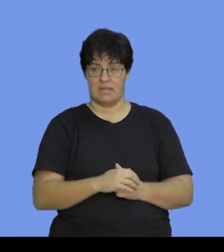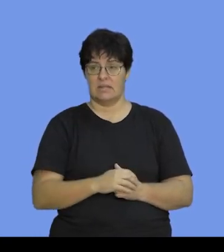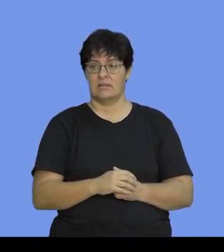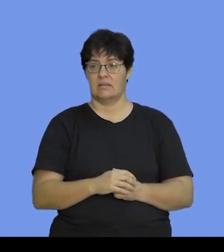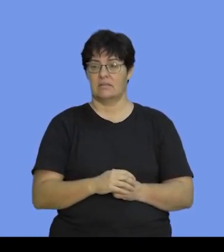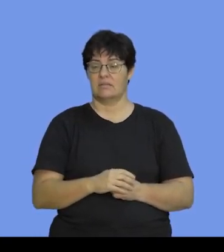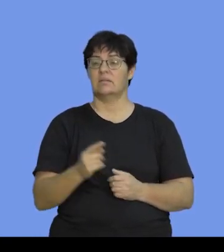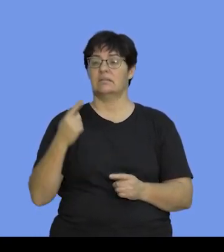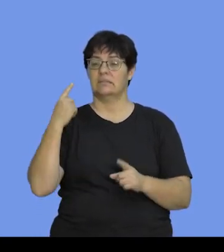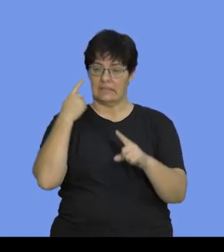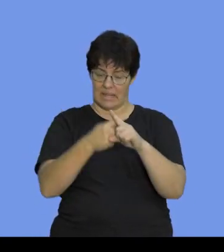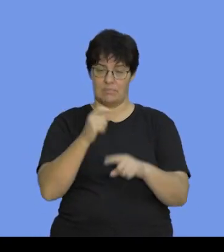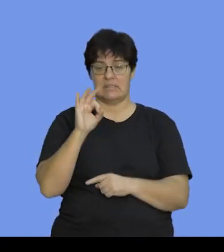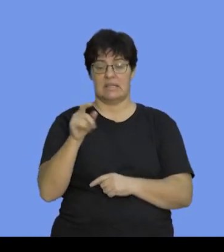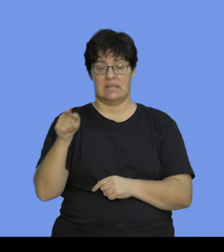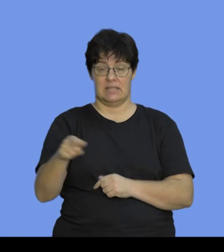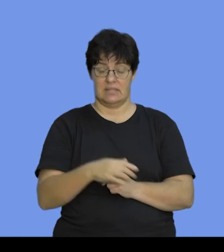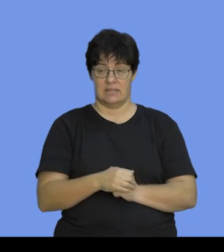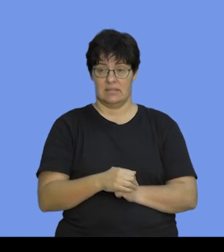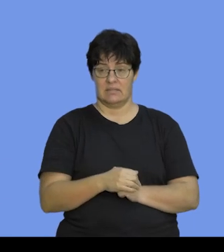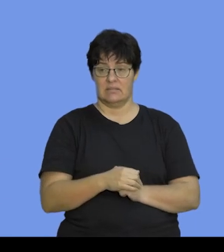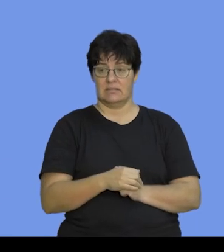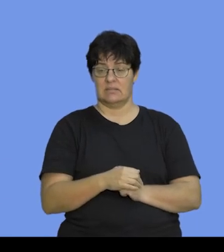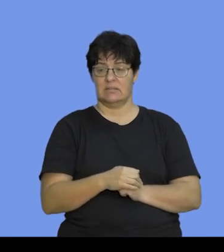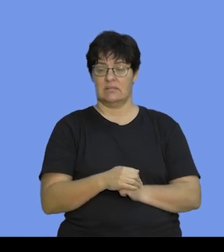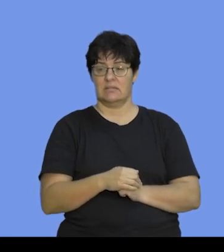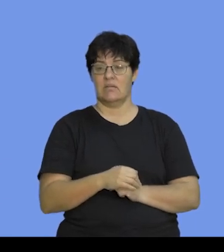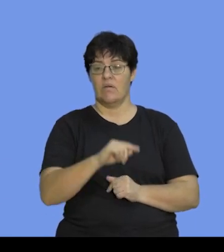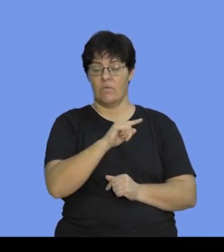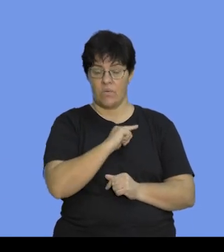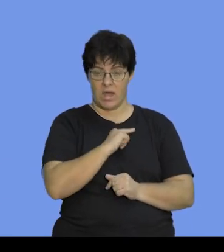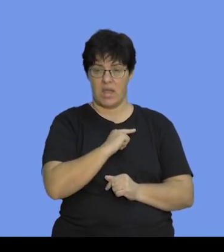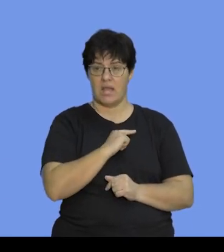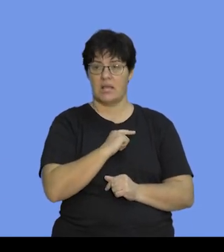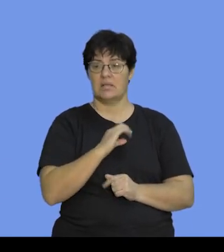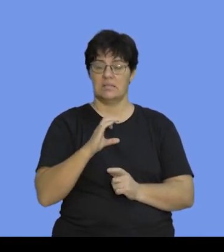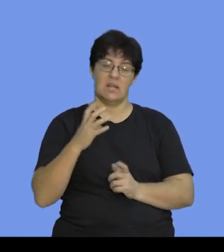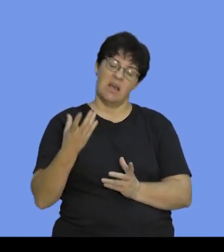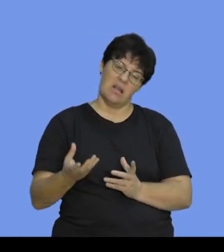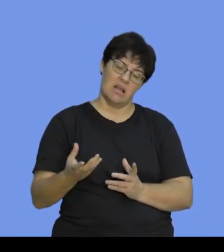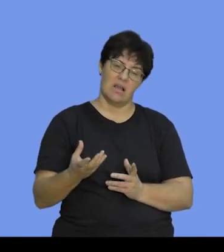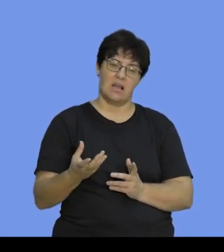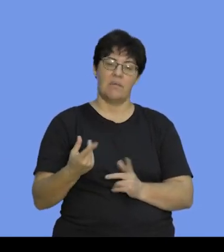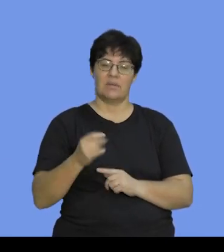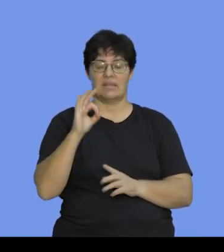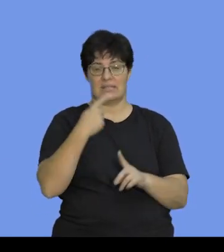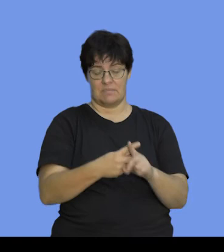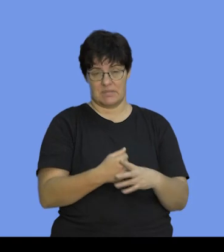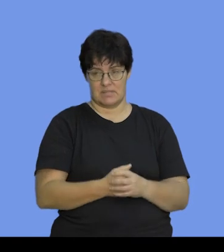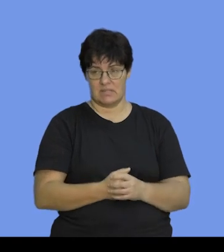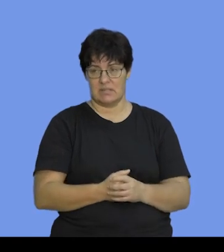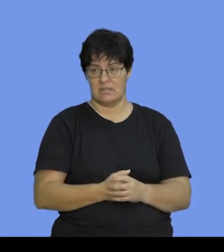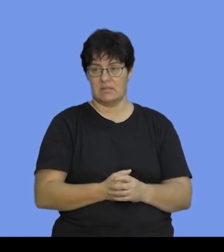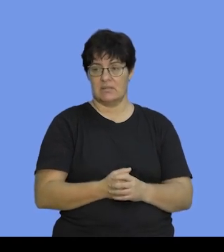decimeter. Okay, and then this will be 3 times the number of moles. So the concentration will be also